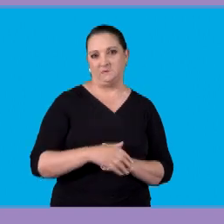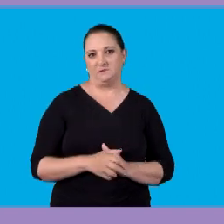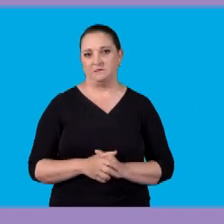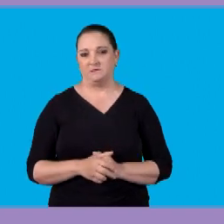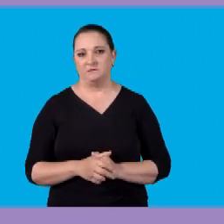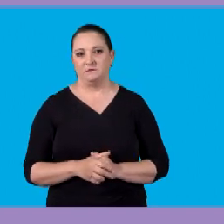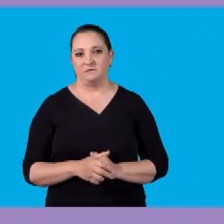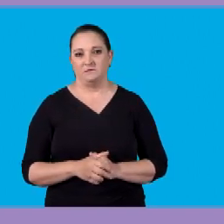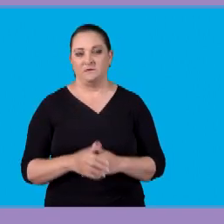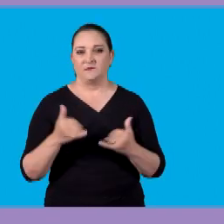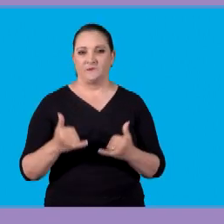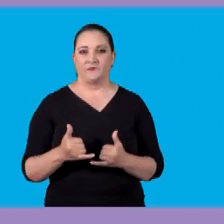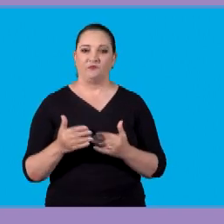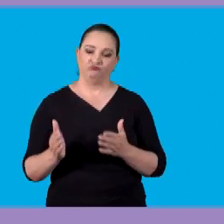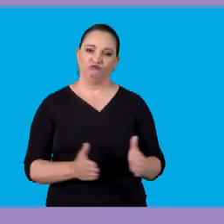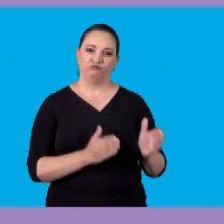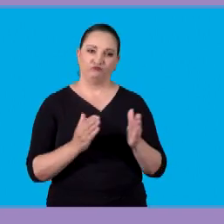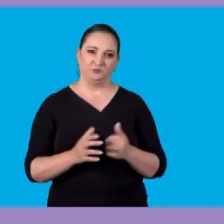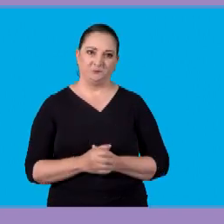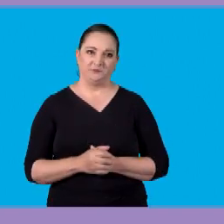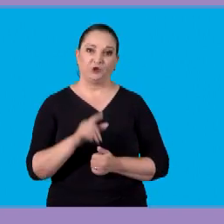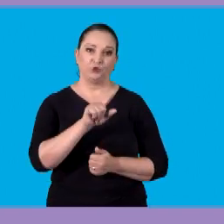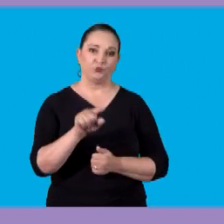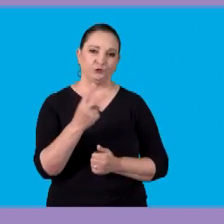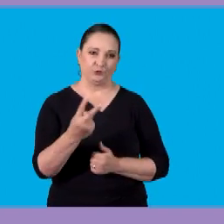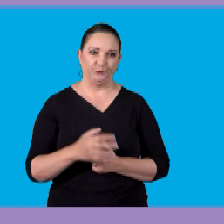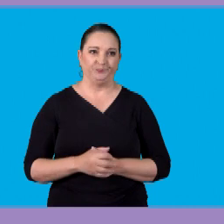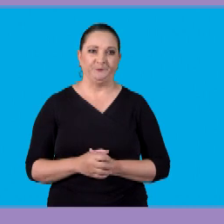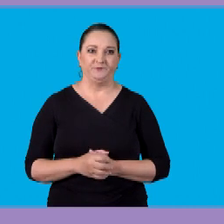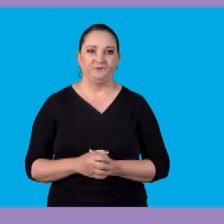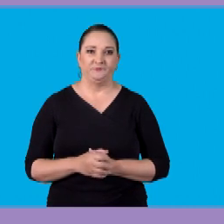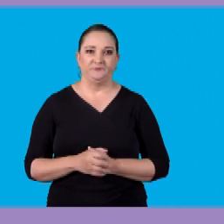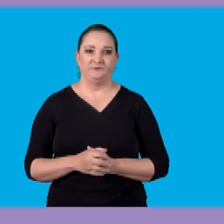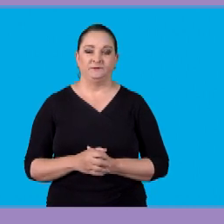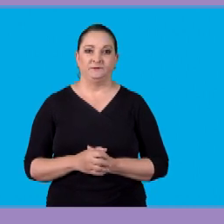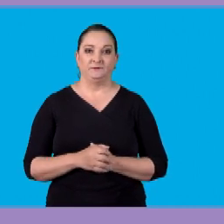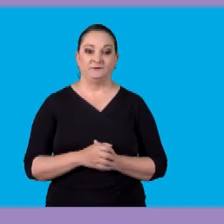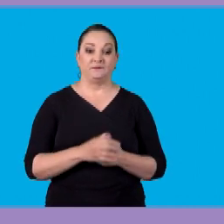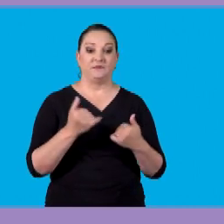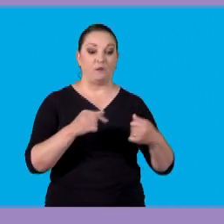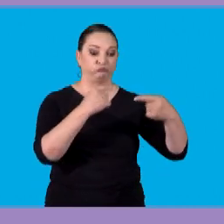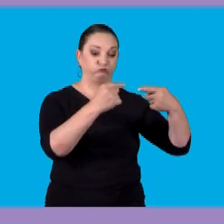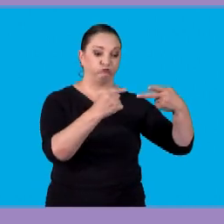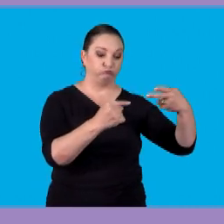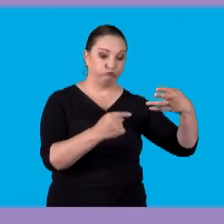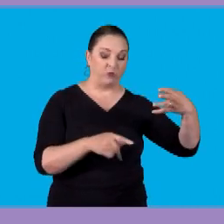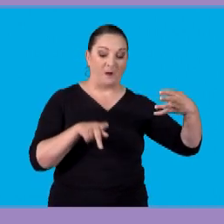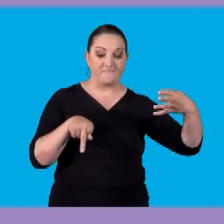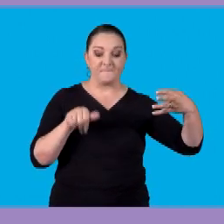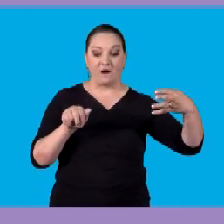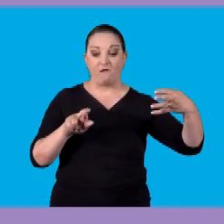DB. Let's move on to our second question. It says they list the properties of